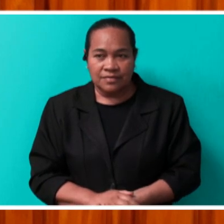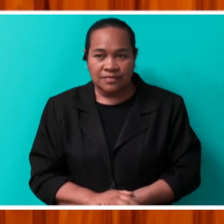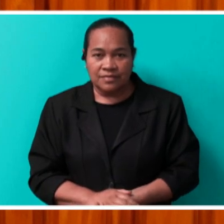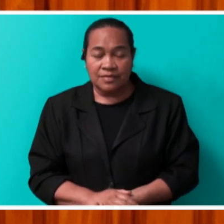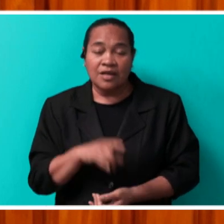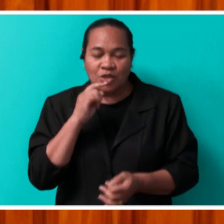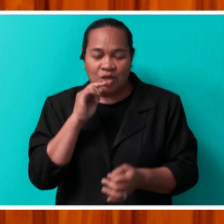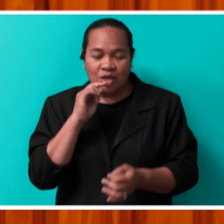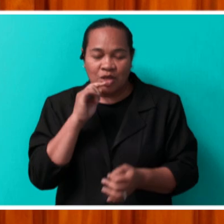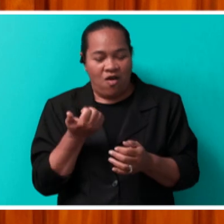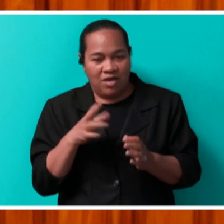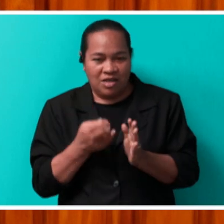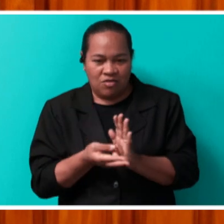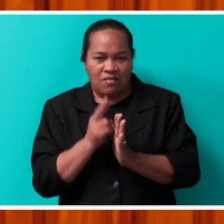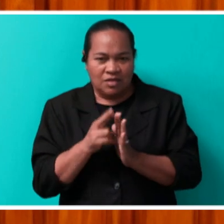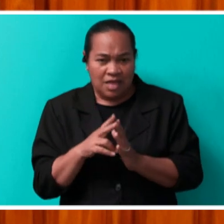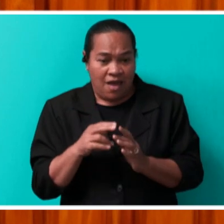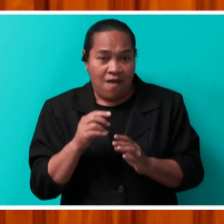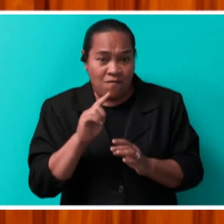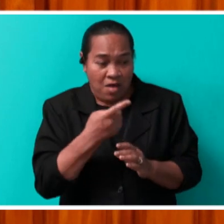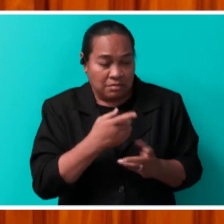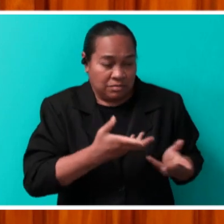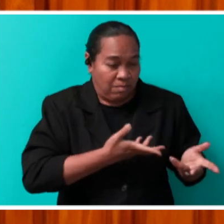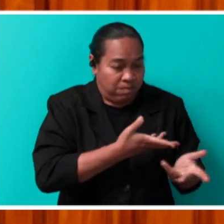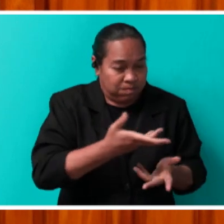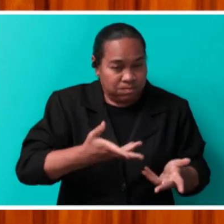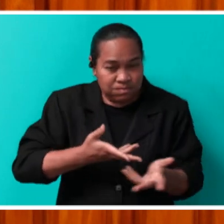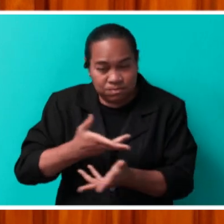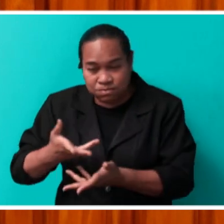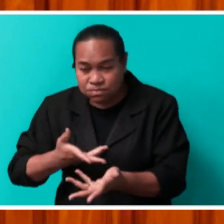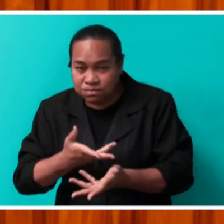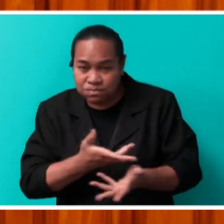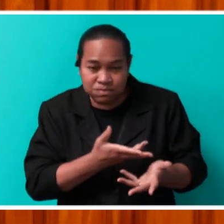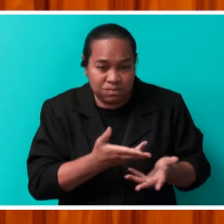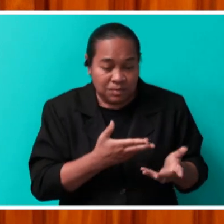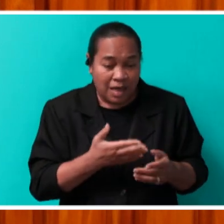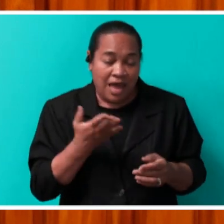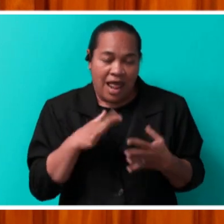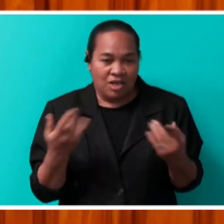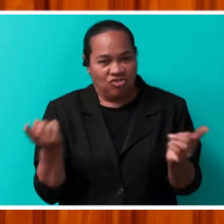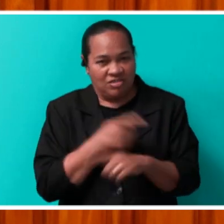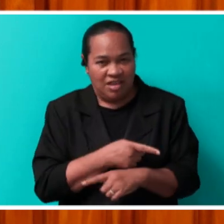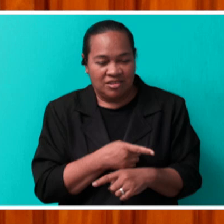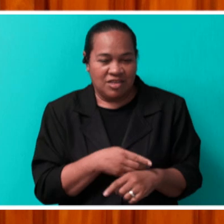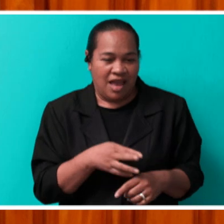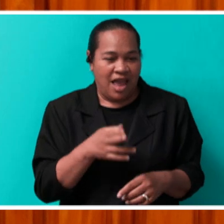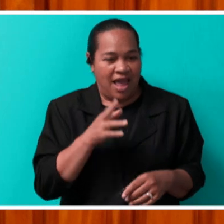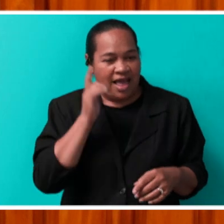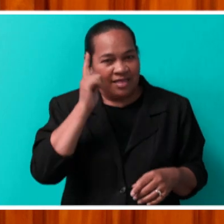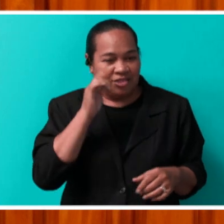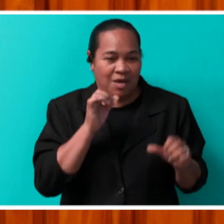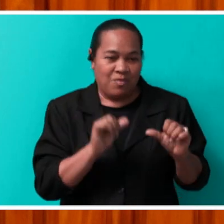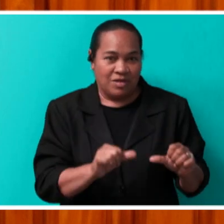revised after consultation to change from teachers' protection policy to